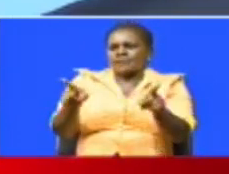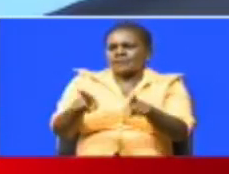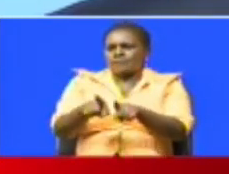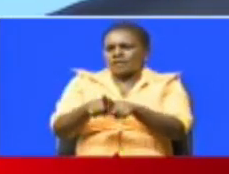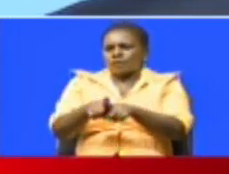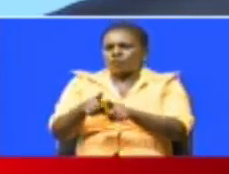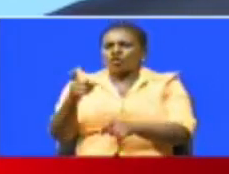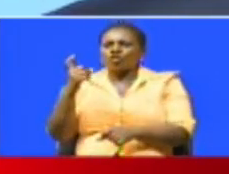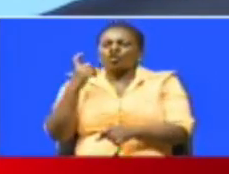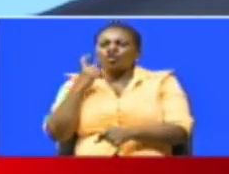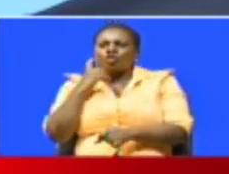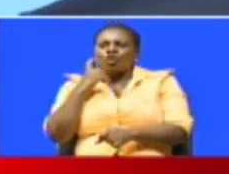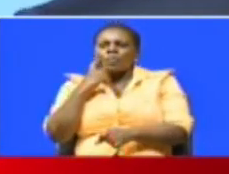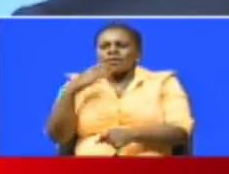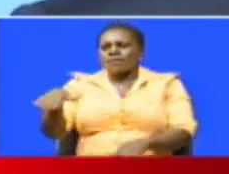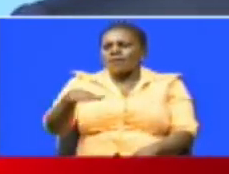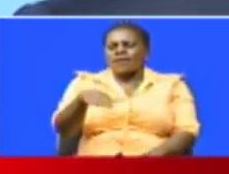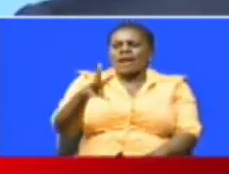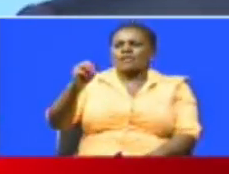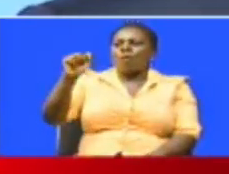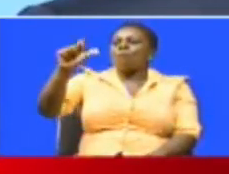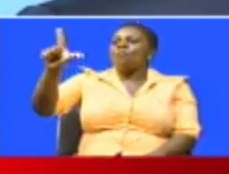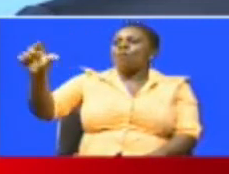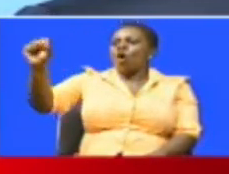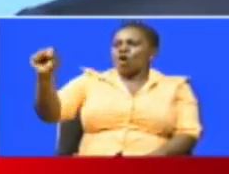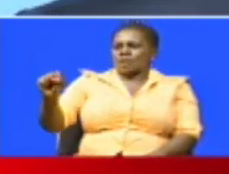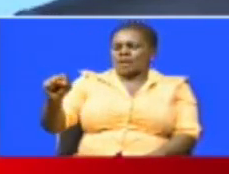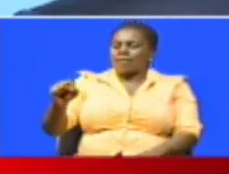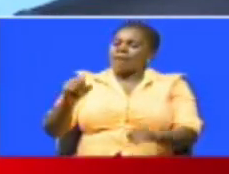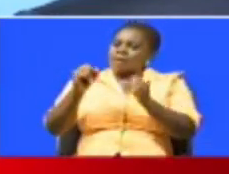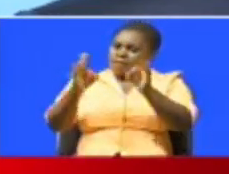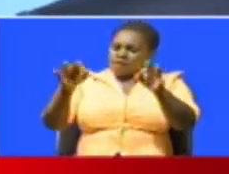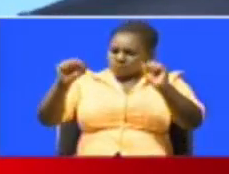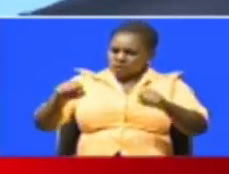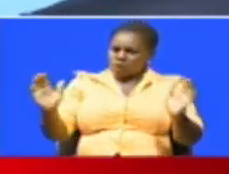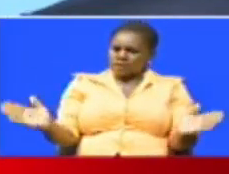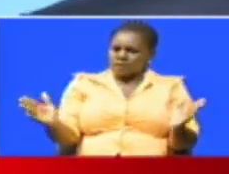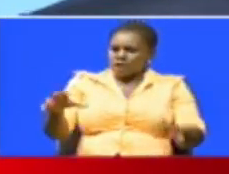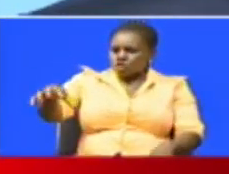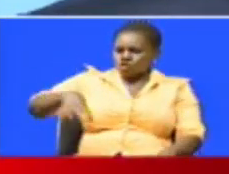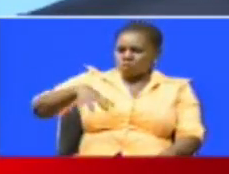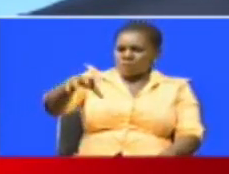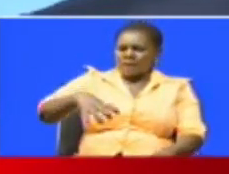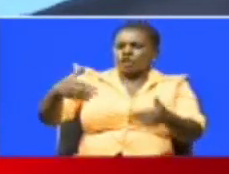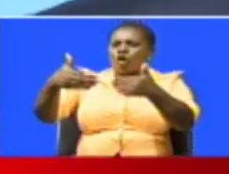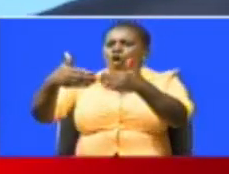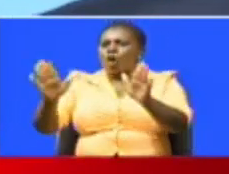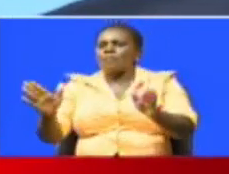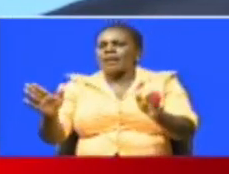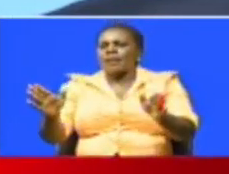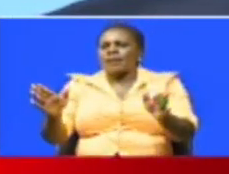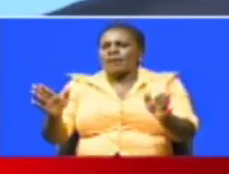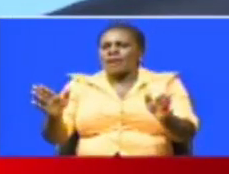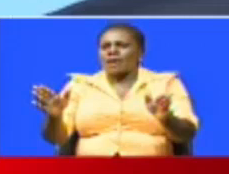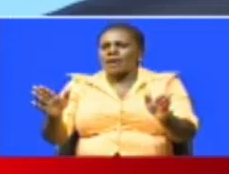like shopping facilities. Where feasible, we encourage supermarkets to open